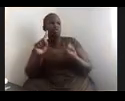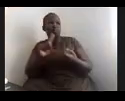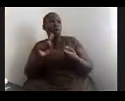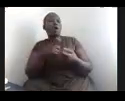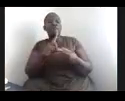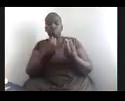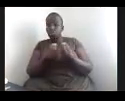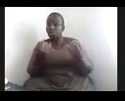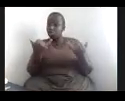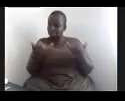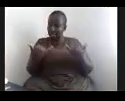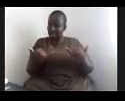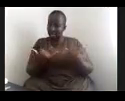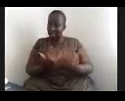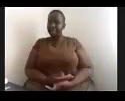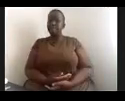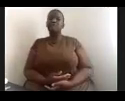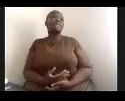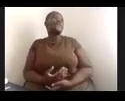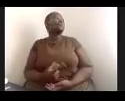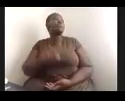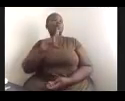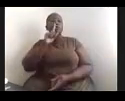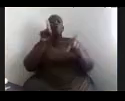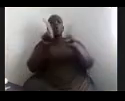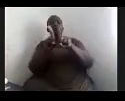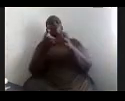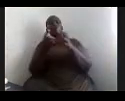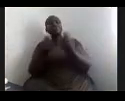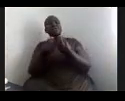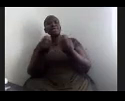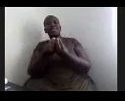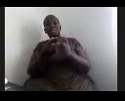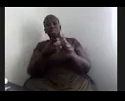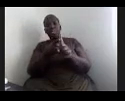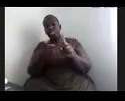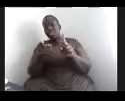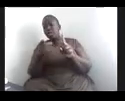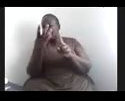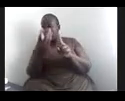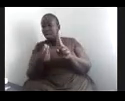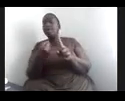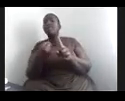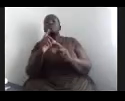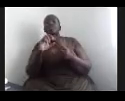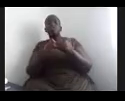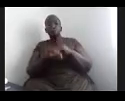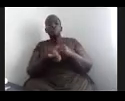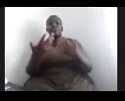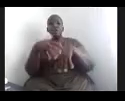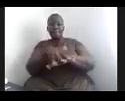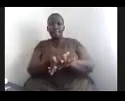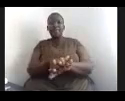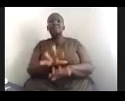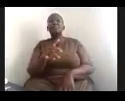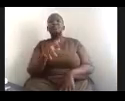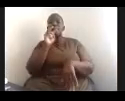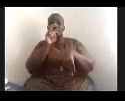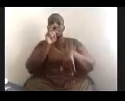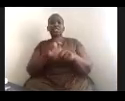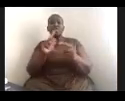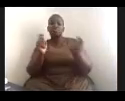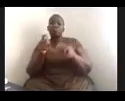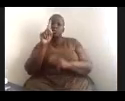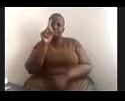challenges are for children today. But there's also things that went wrong when they tried to implement it, and they need